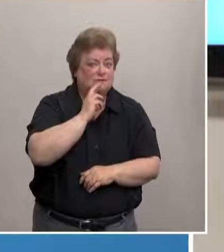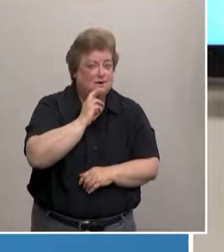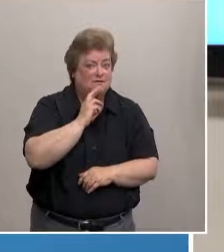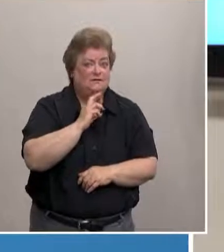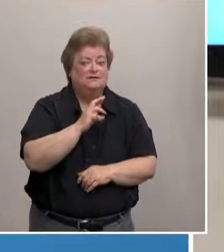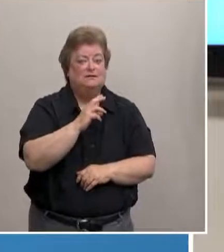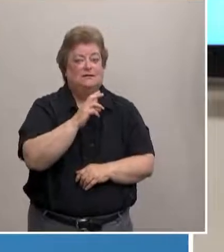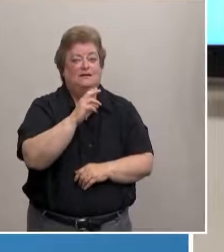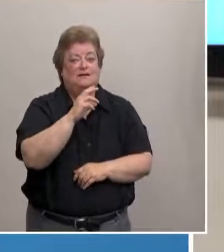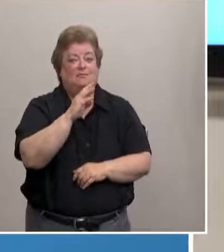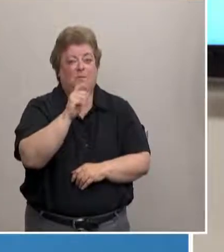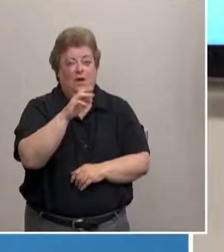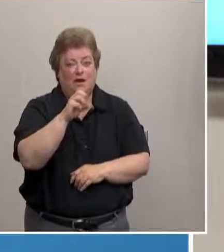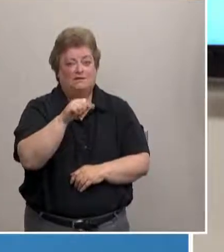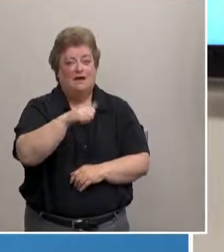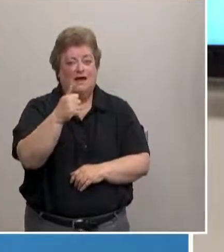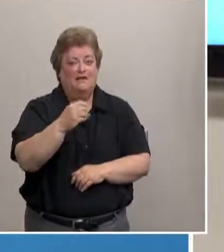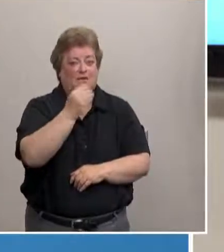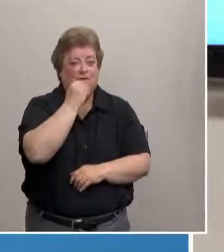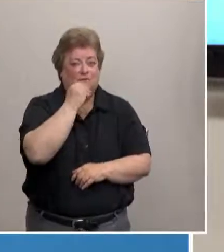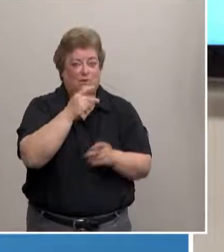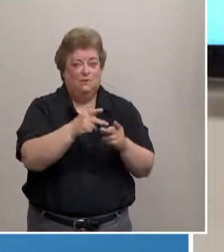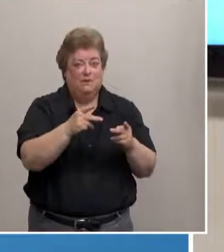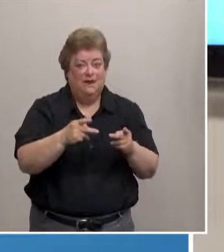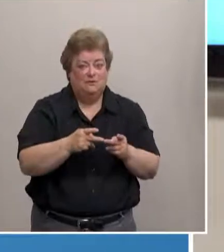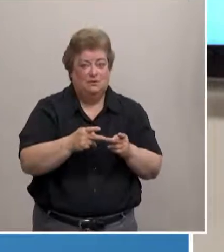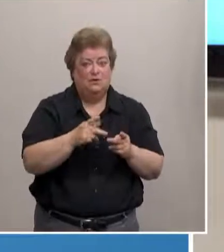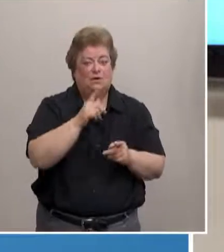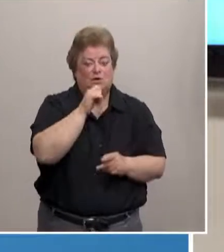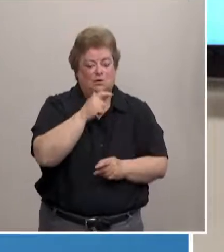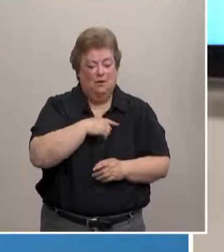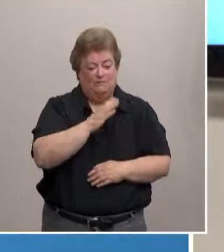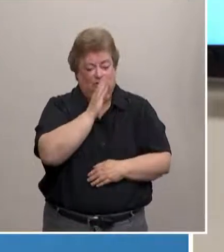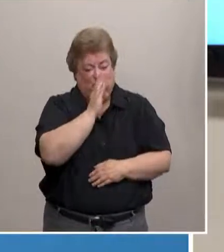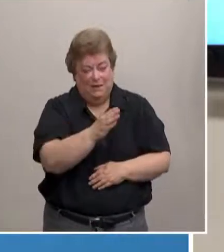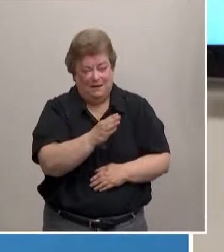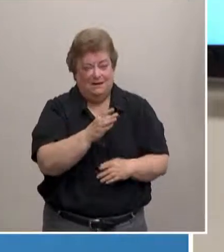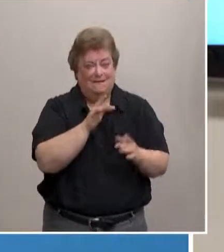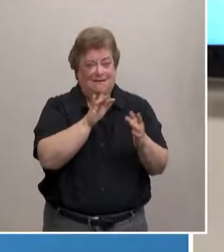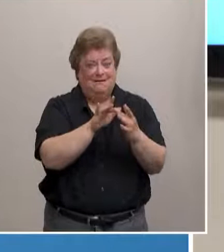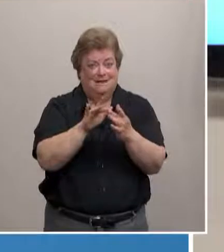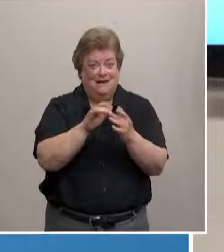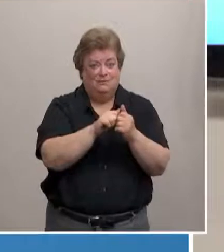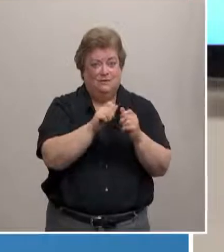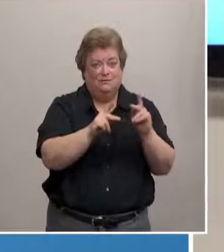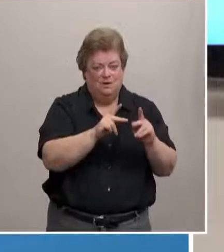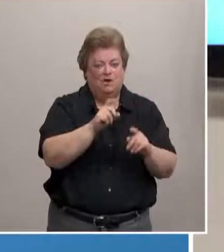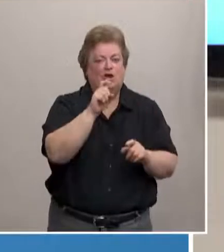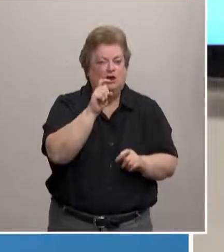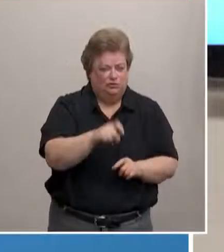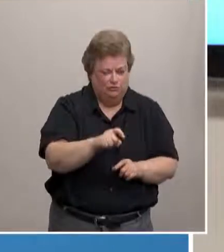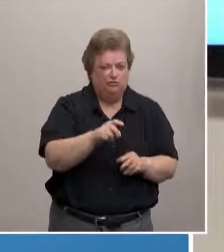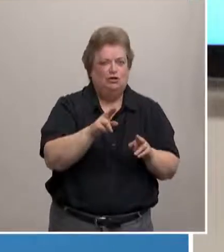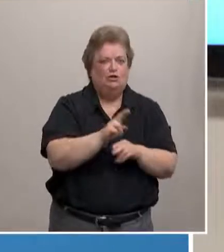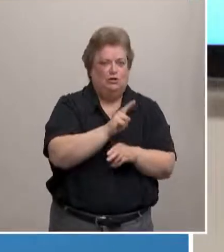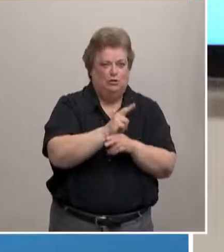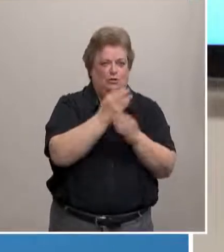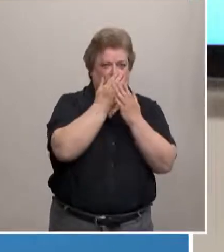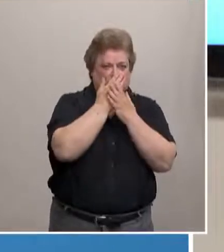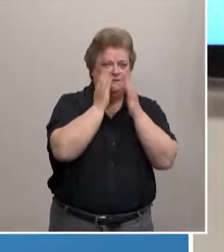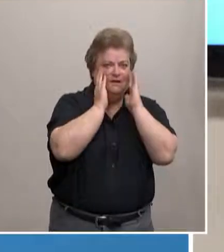restaurants, bars, and other food establishments who have direct contact with the public should continue to wear a face